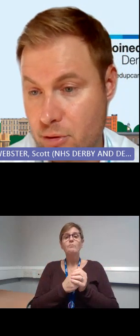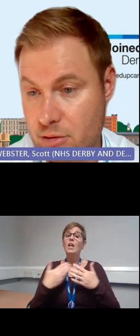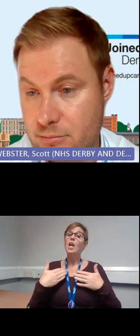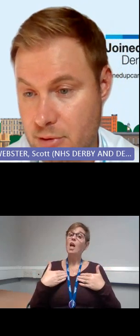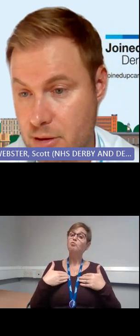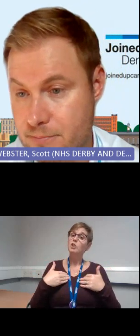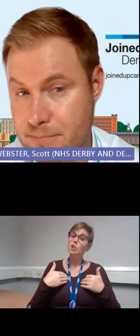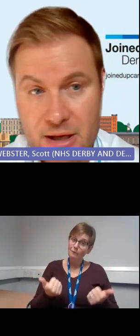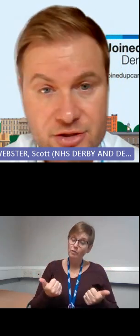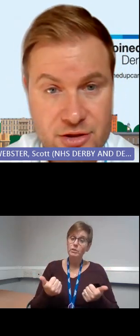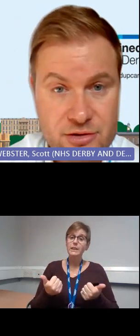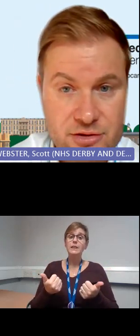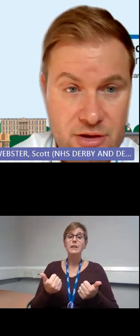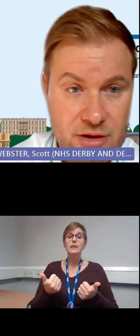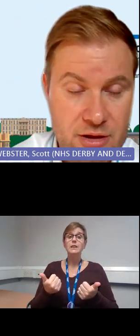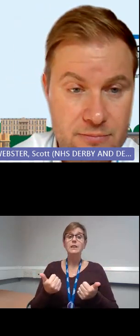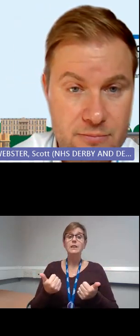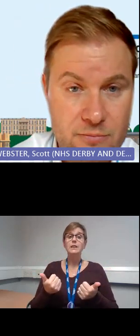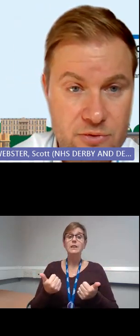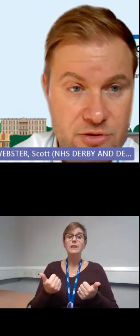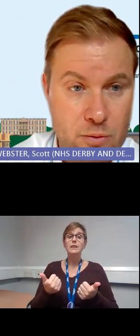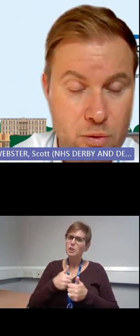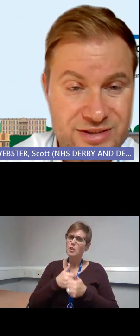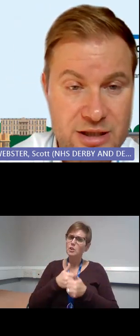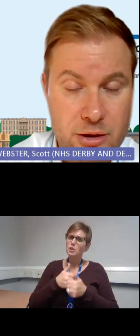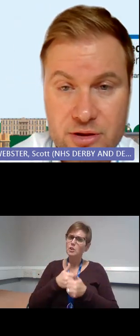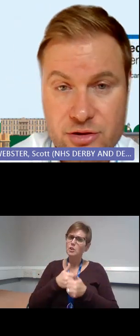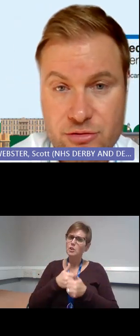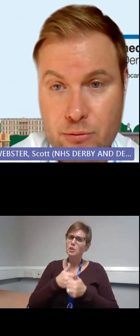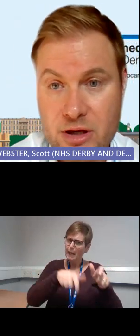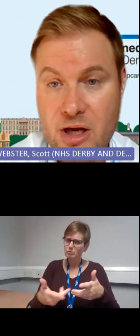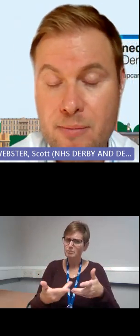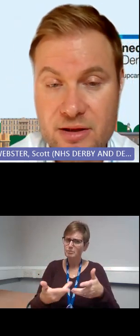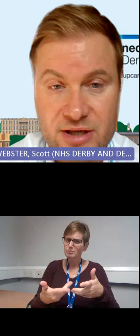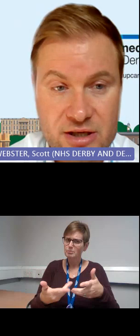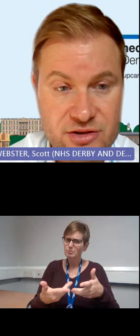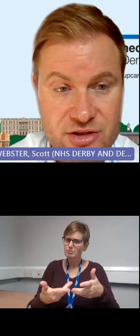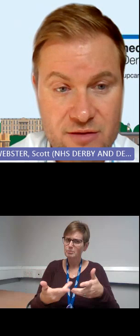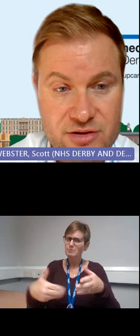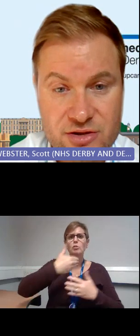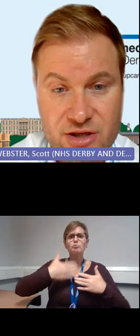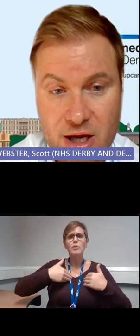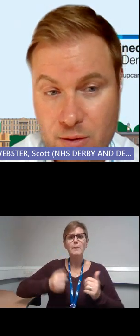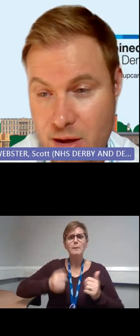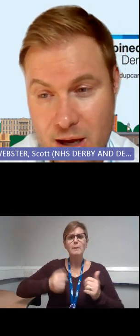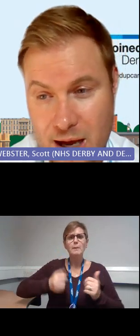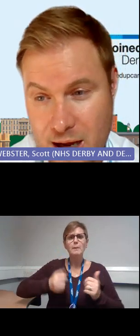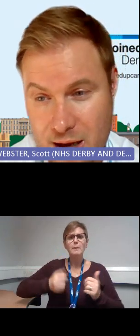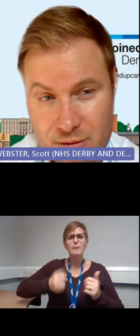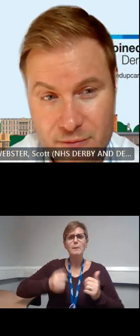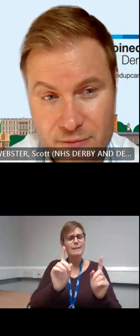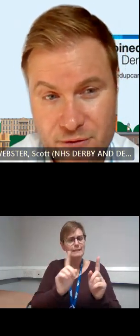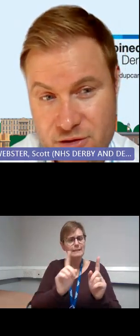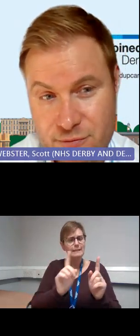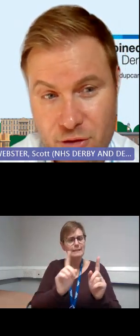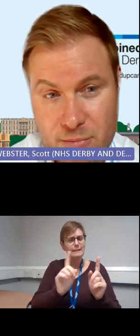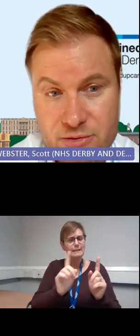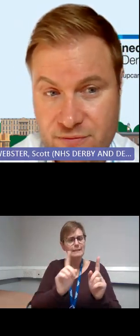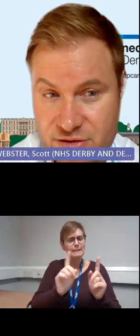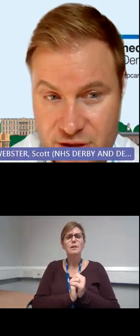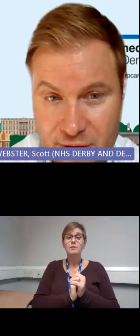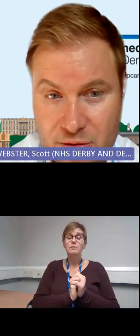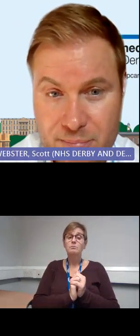to support patients. So what's included in stroke rehabilitation services? So first